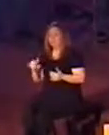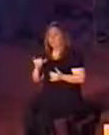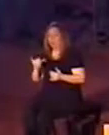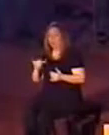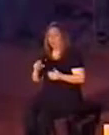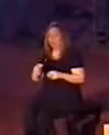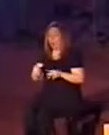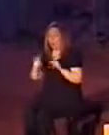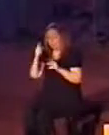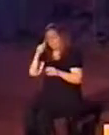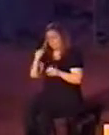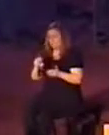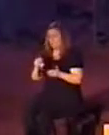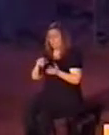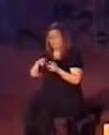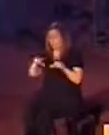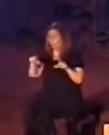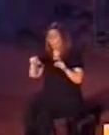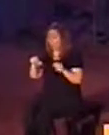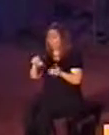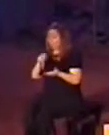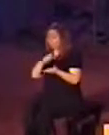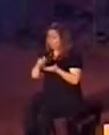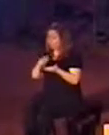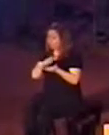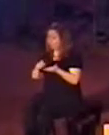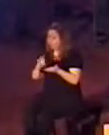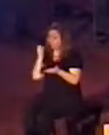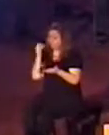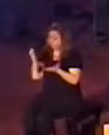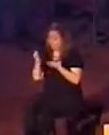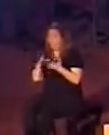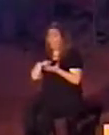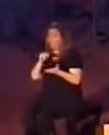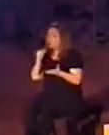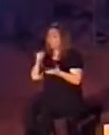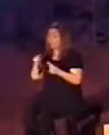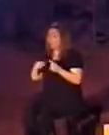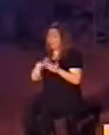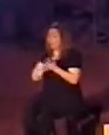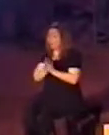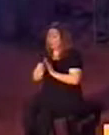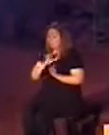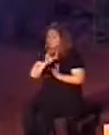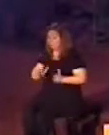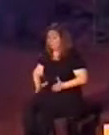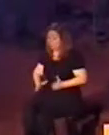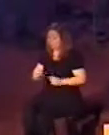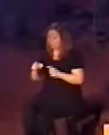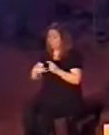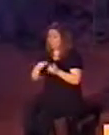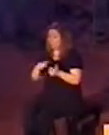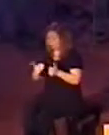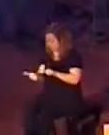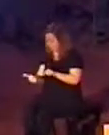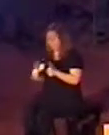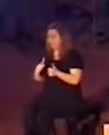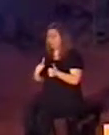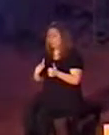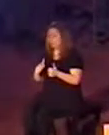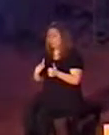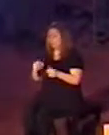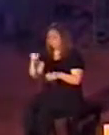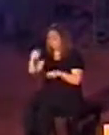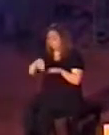your connection card and fill it out and mark on there whether or not you want to learn about becoming a Christian and learn about getting baptized and put that in